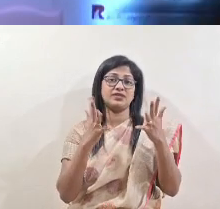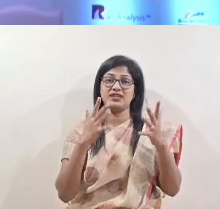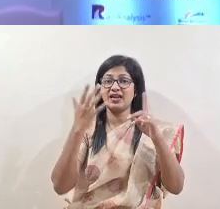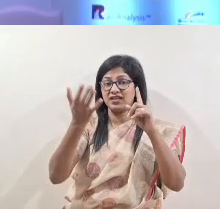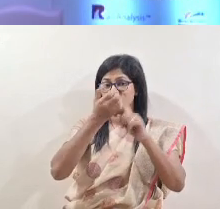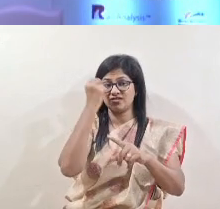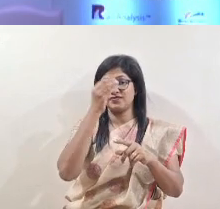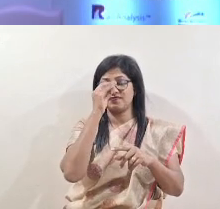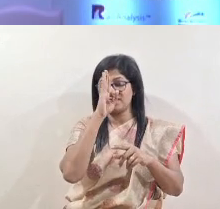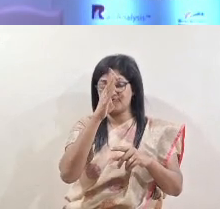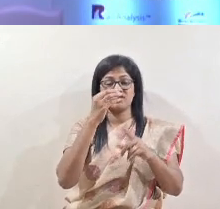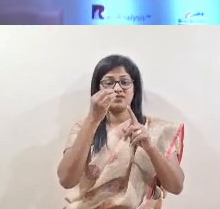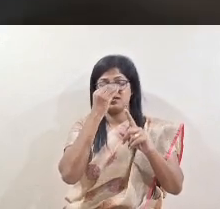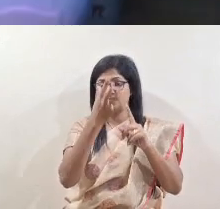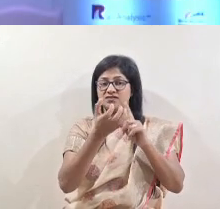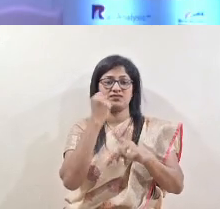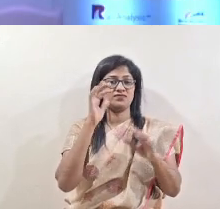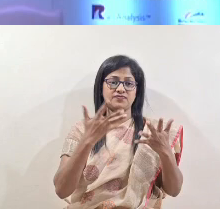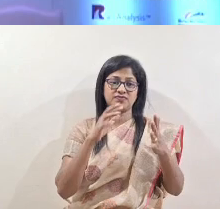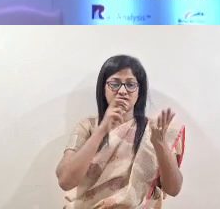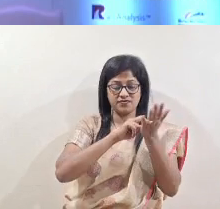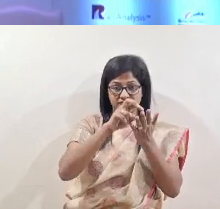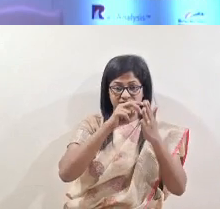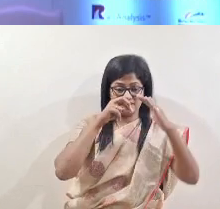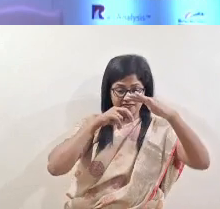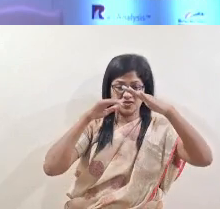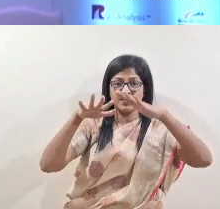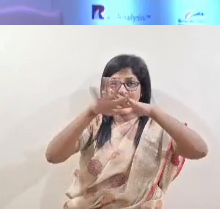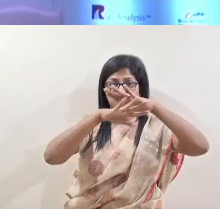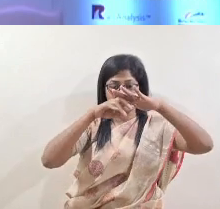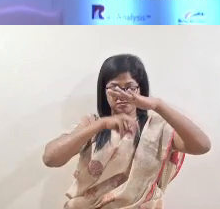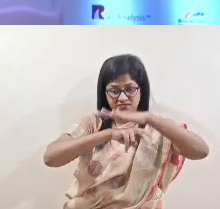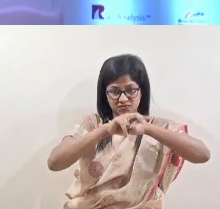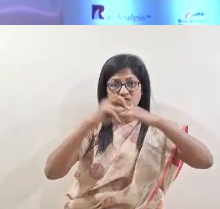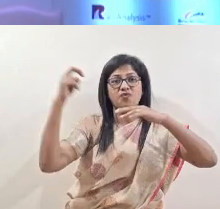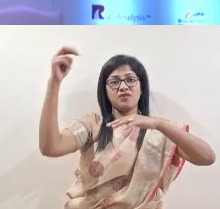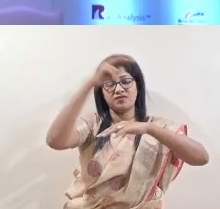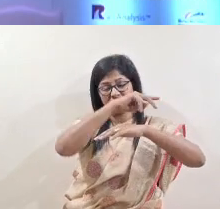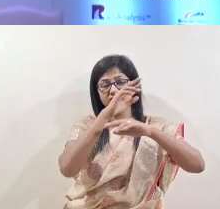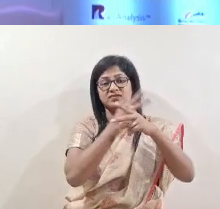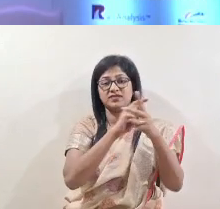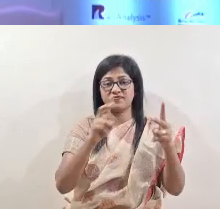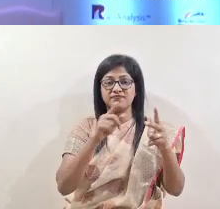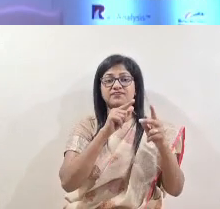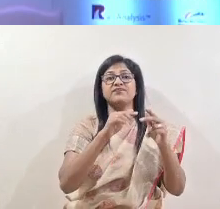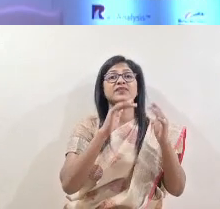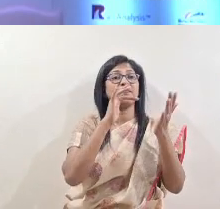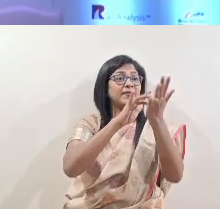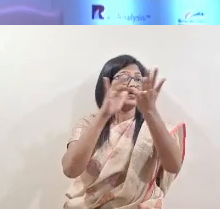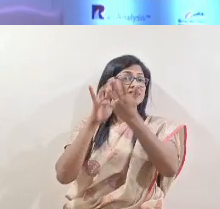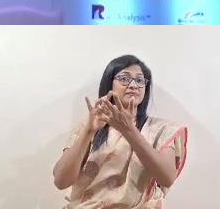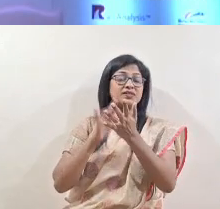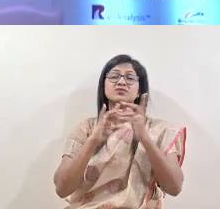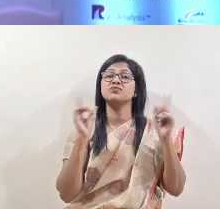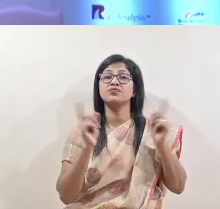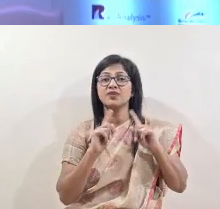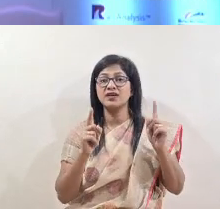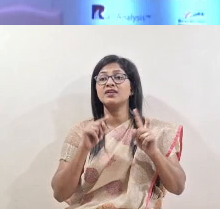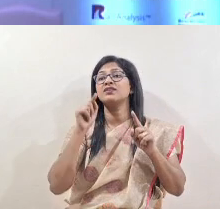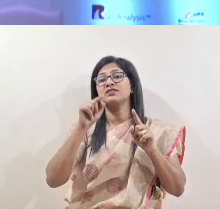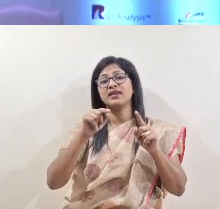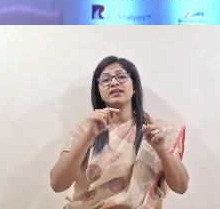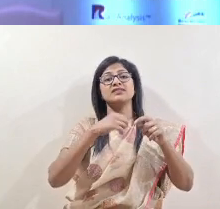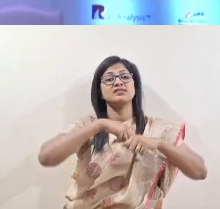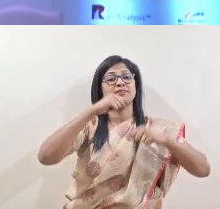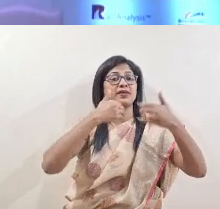achieve directly, because when we talk about these pedestrian underpasses or overpasses, these are provided at those locations where we have